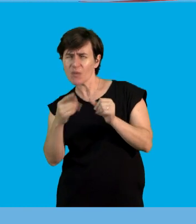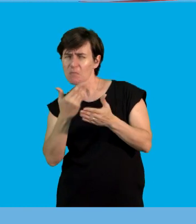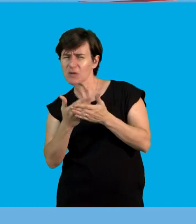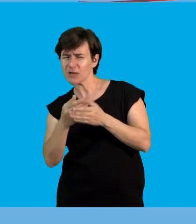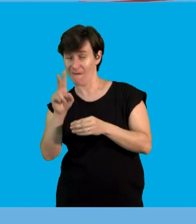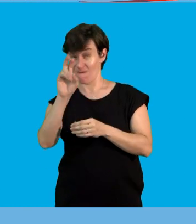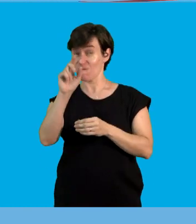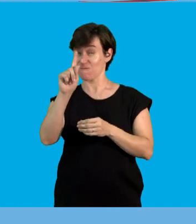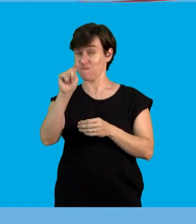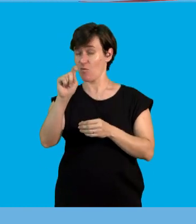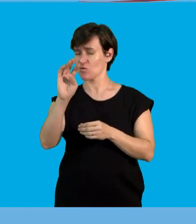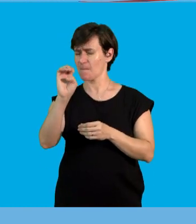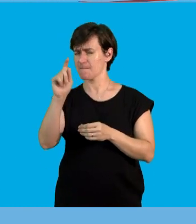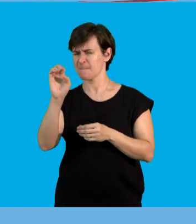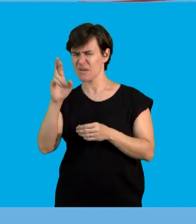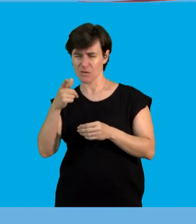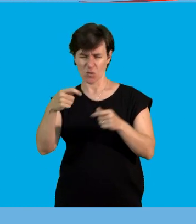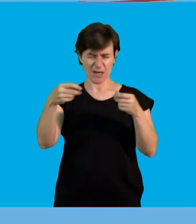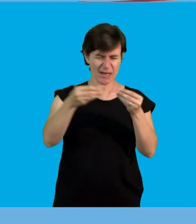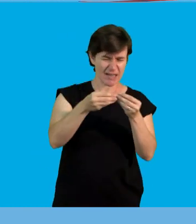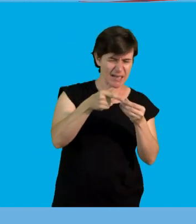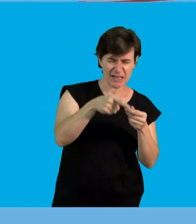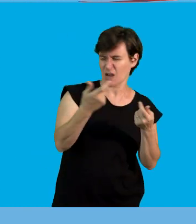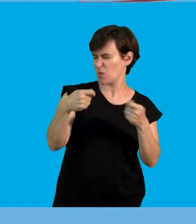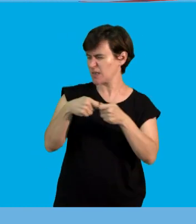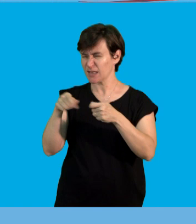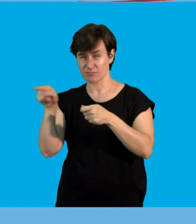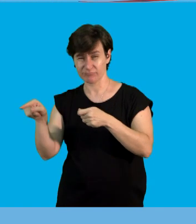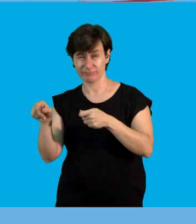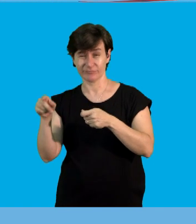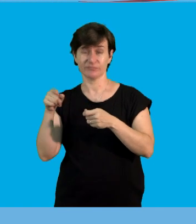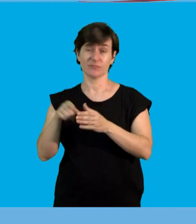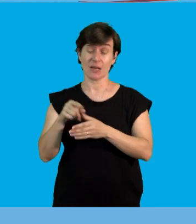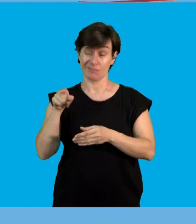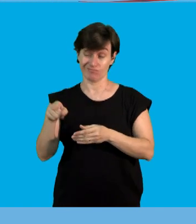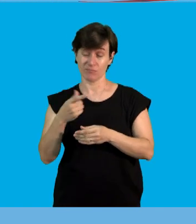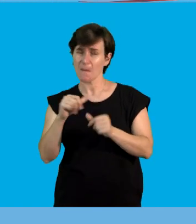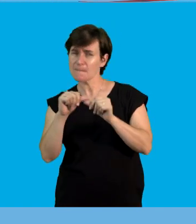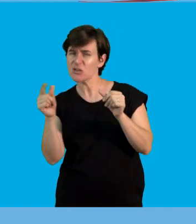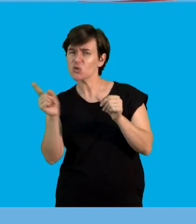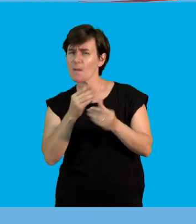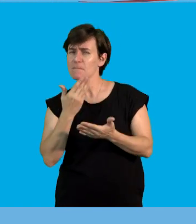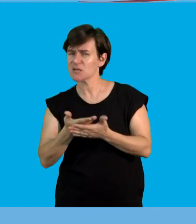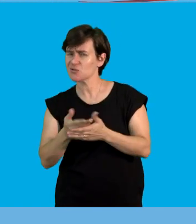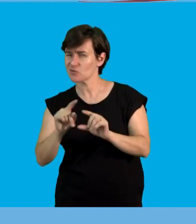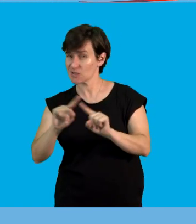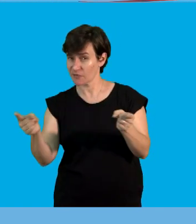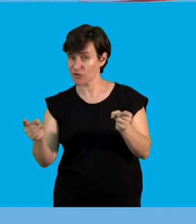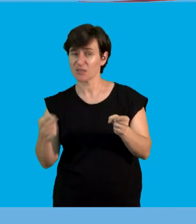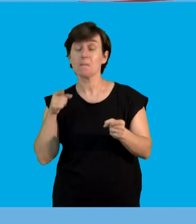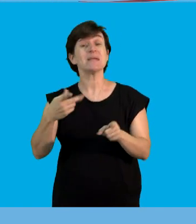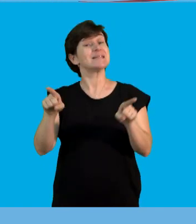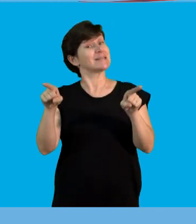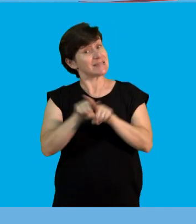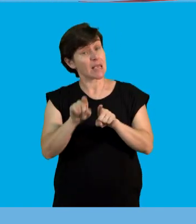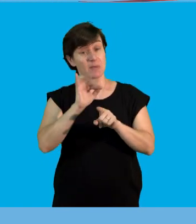we connect a voltmeter across this resistor, the voltmeter will register potential difference, and it is going to be the same